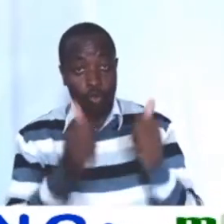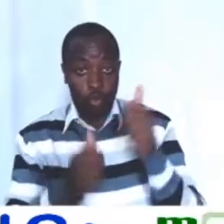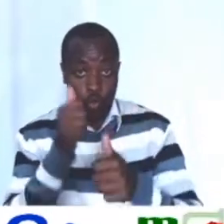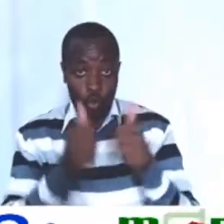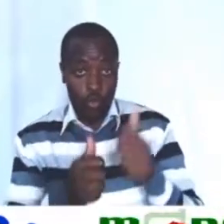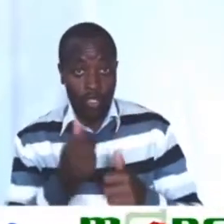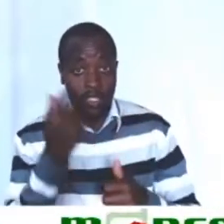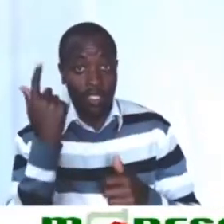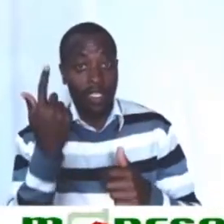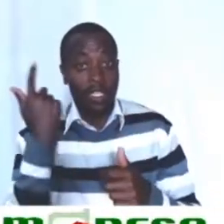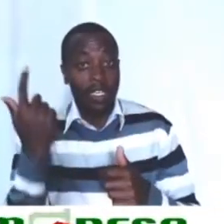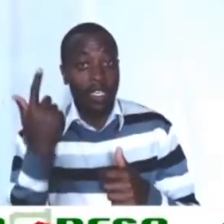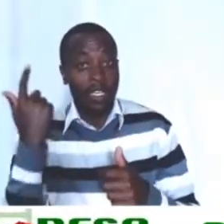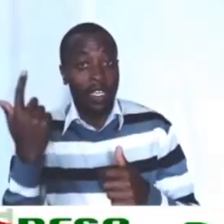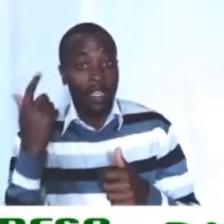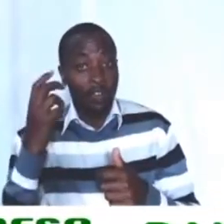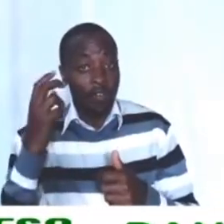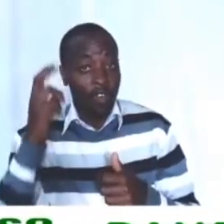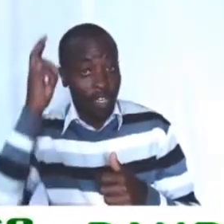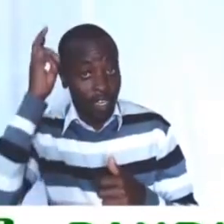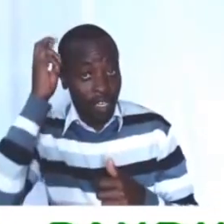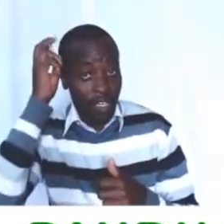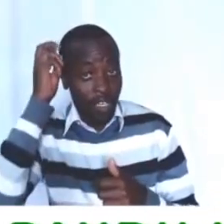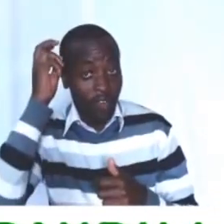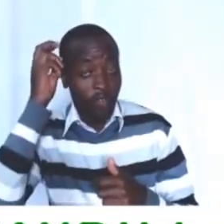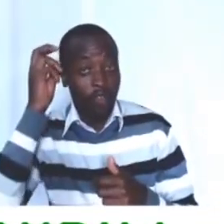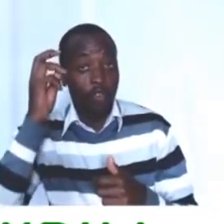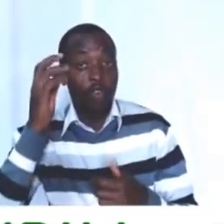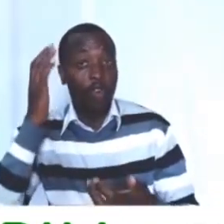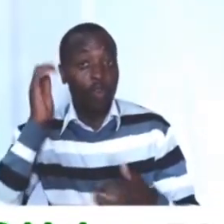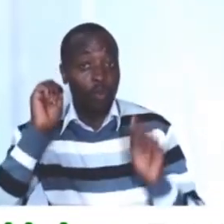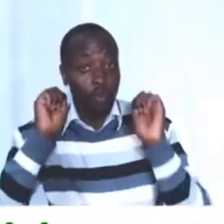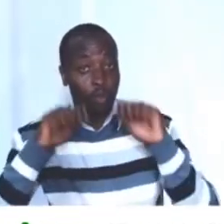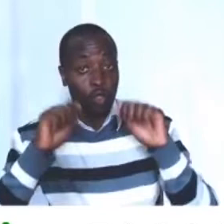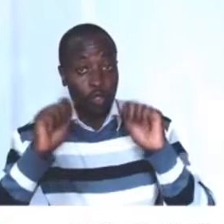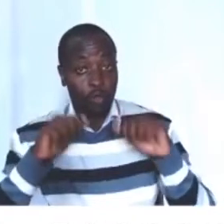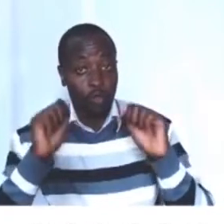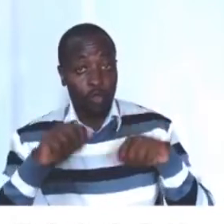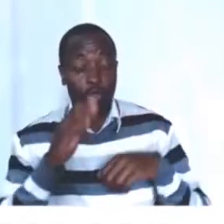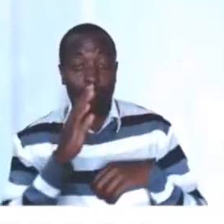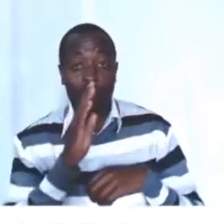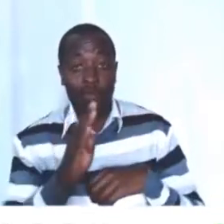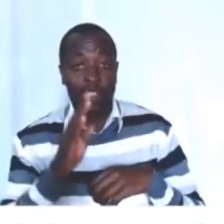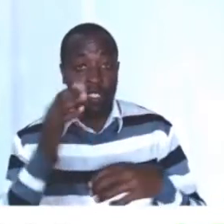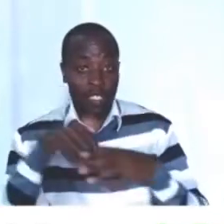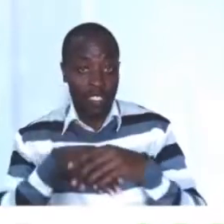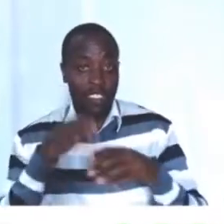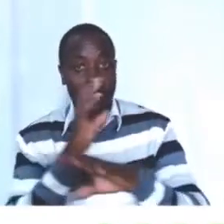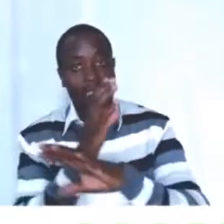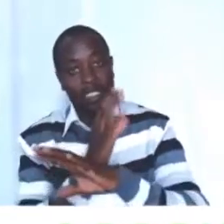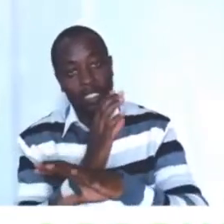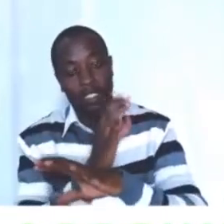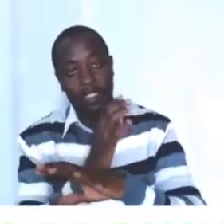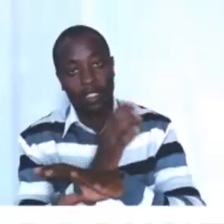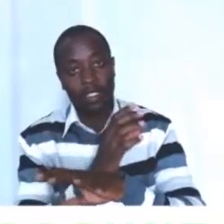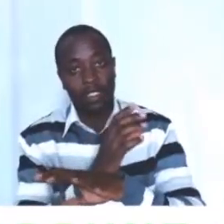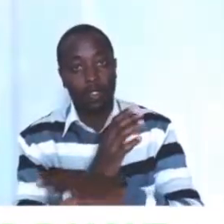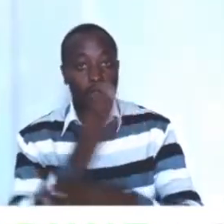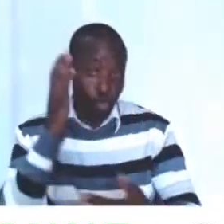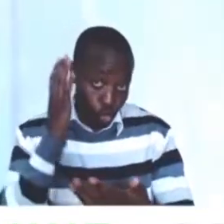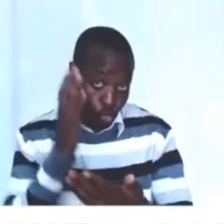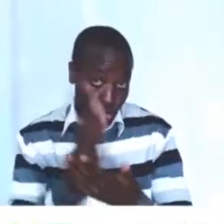of carnality and divisiveness can infiltrate the church. And this is